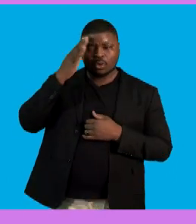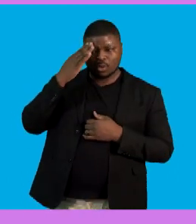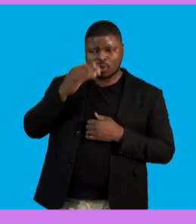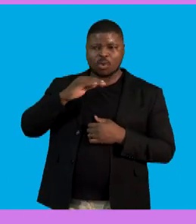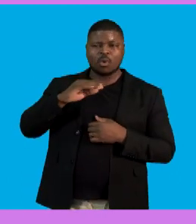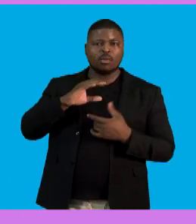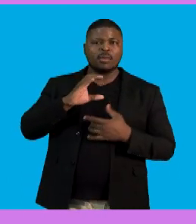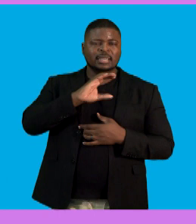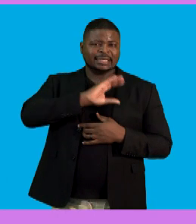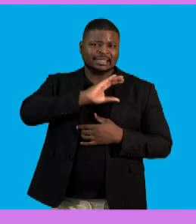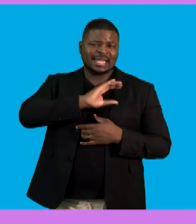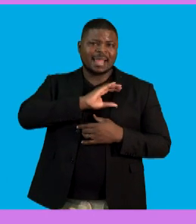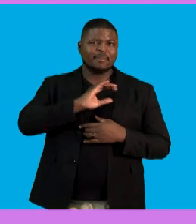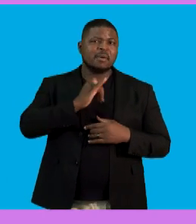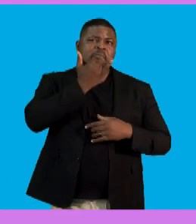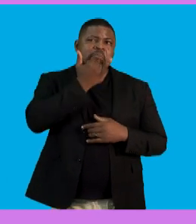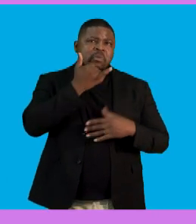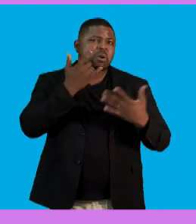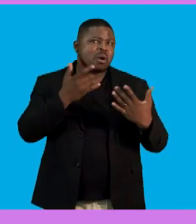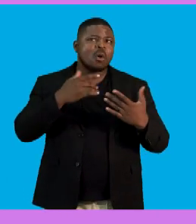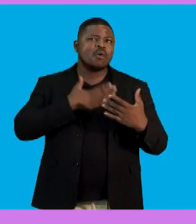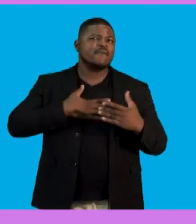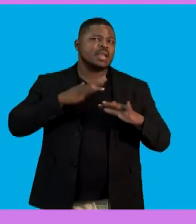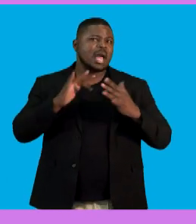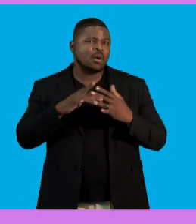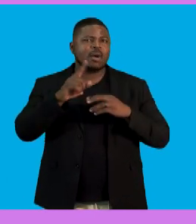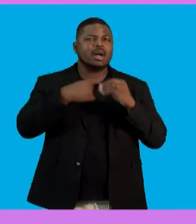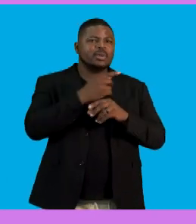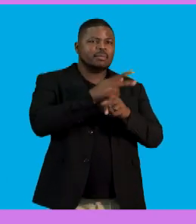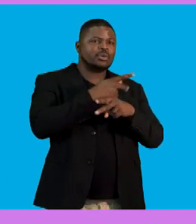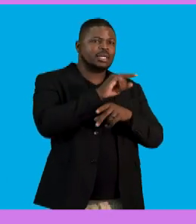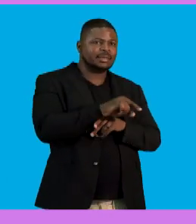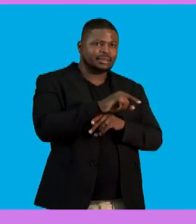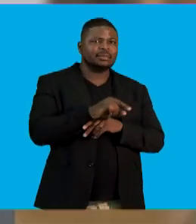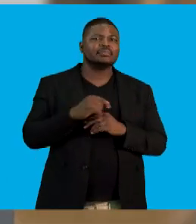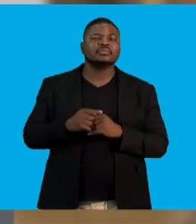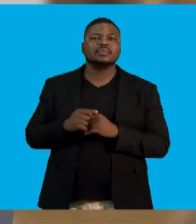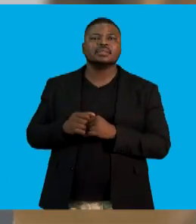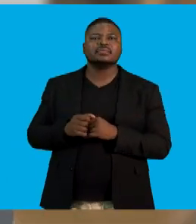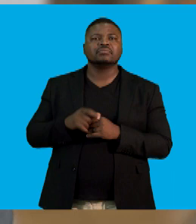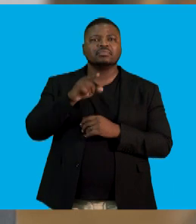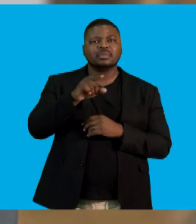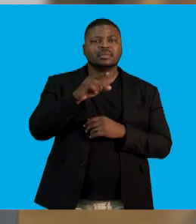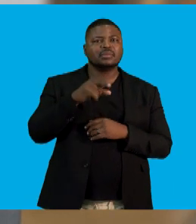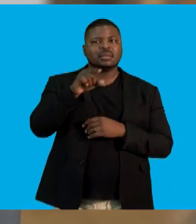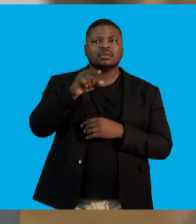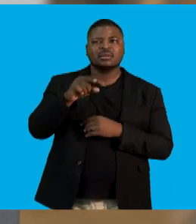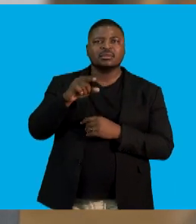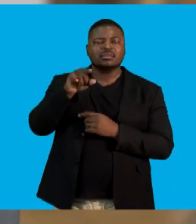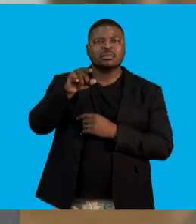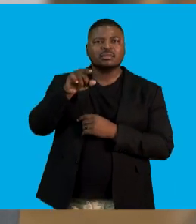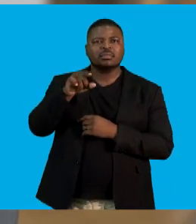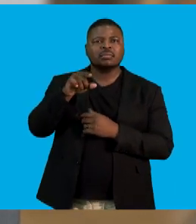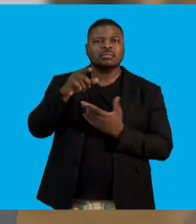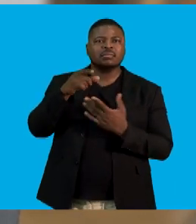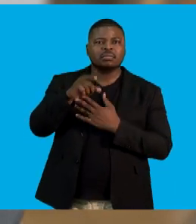product. All right, so let's look at observation again. Would observing the clients really help in this situation? I really don't think so. I don't